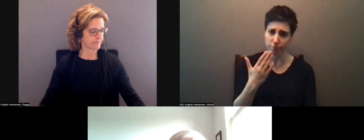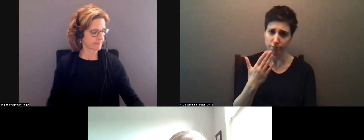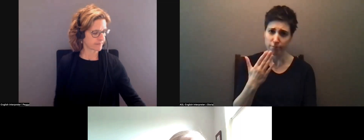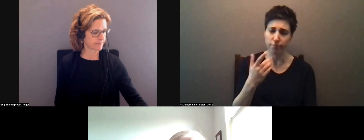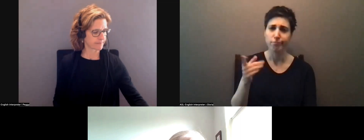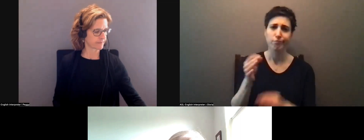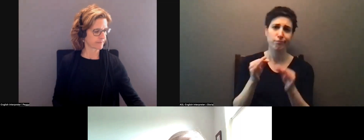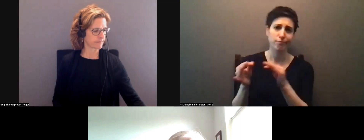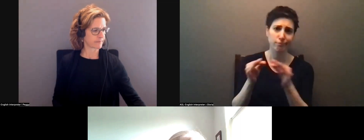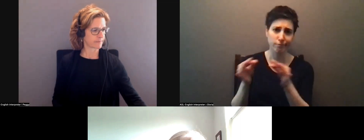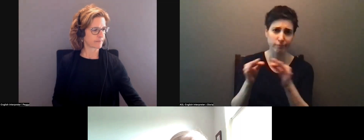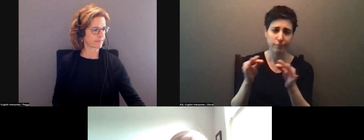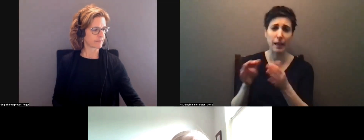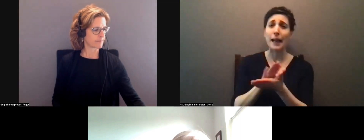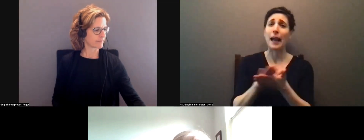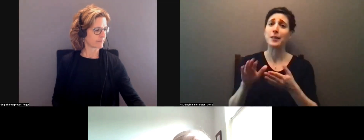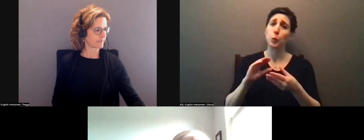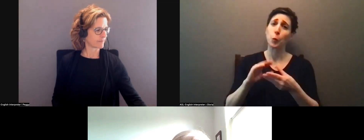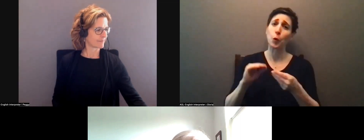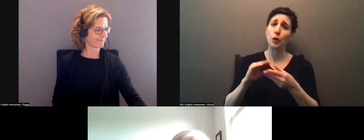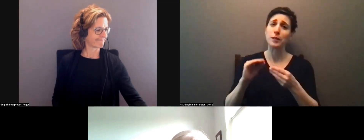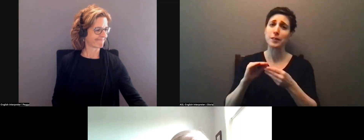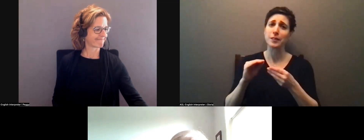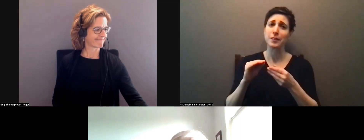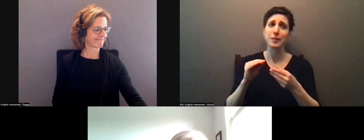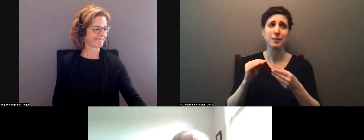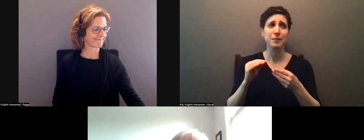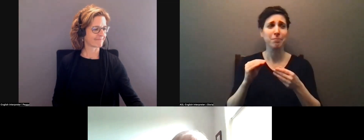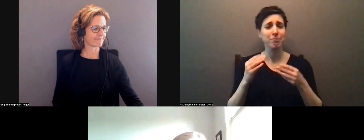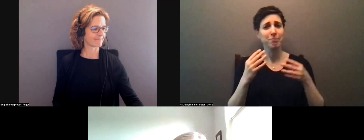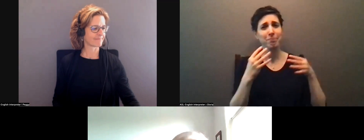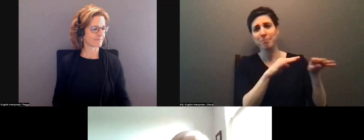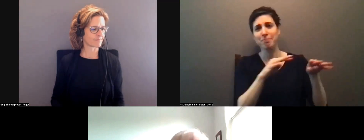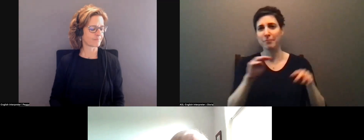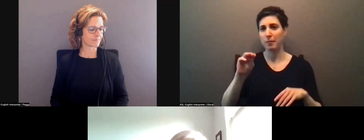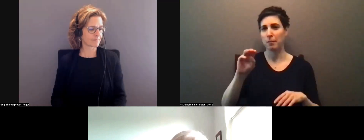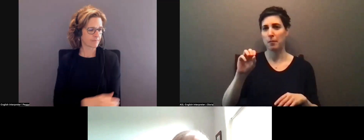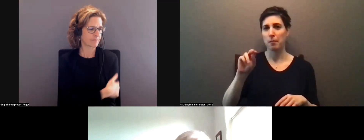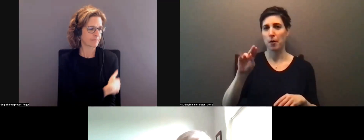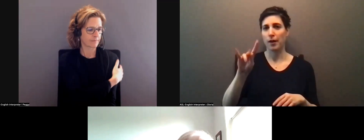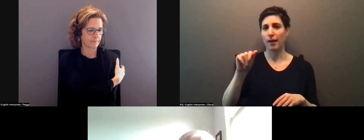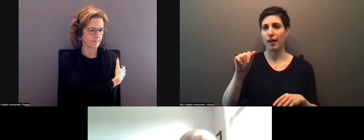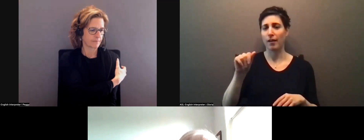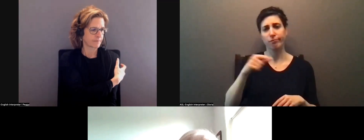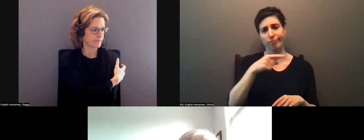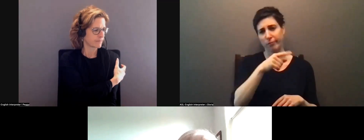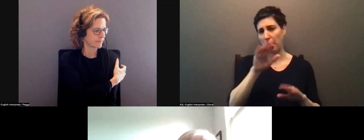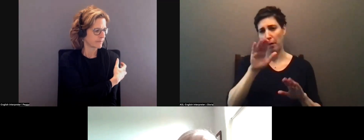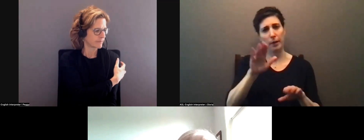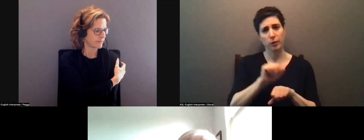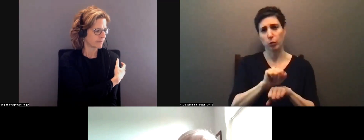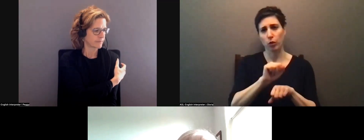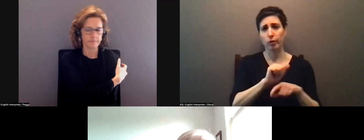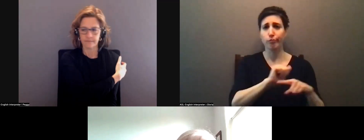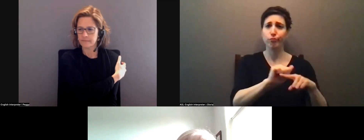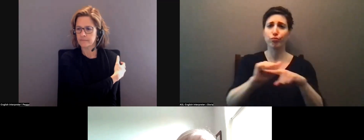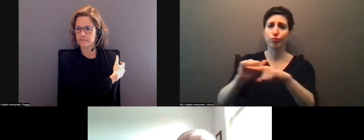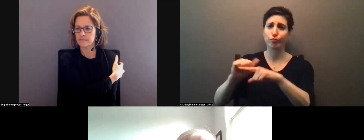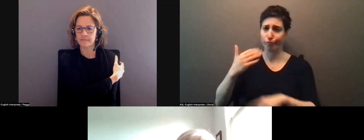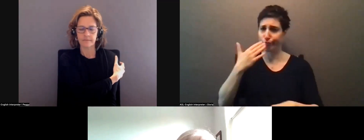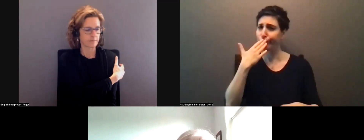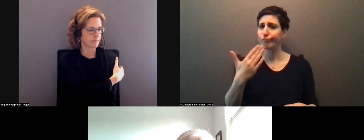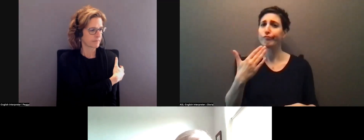just want to shout out, I think Monica is exceptional working with her. I know she does amazing work with the program she works with as